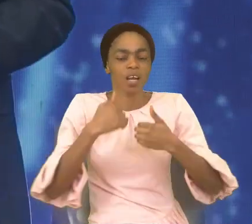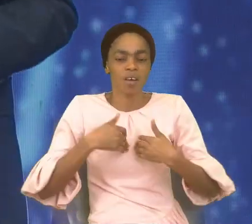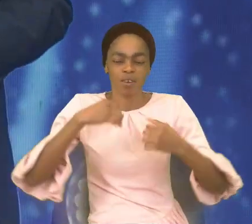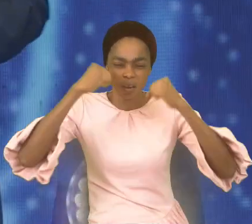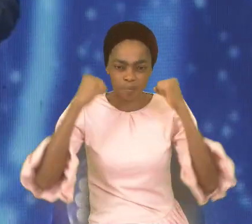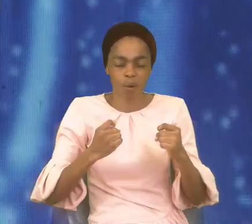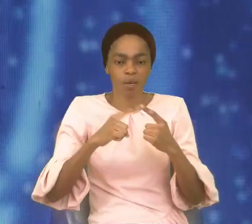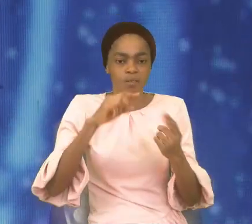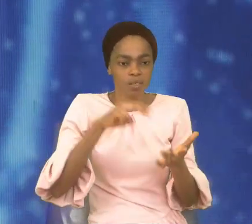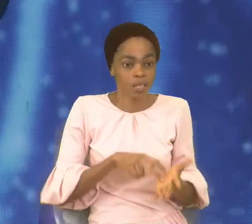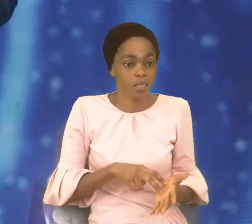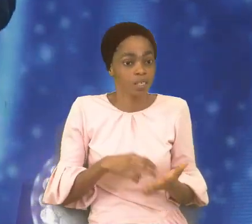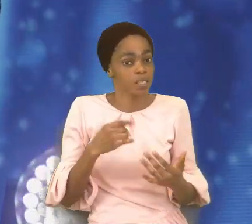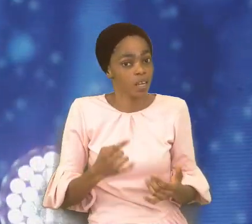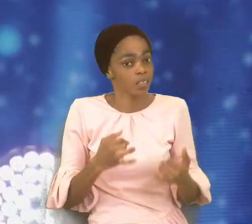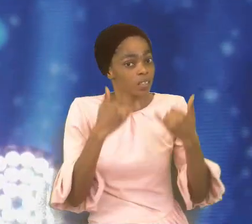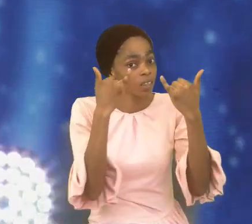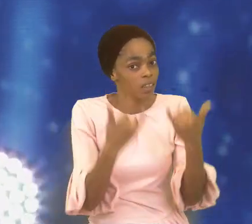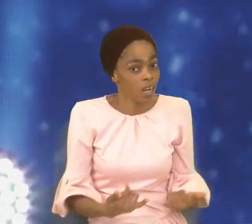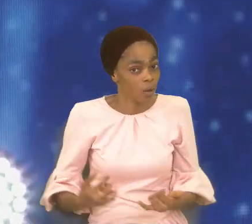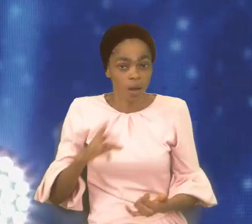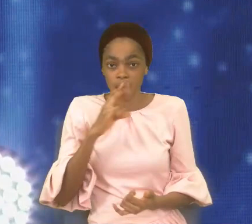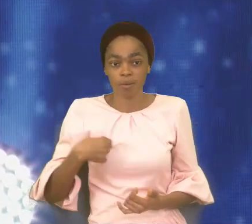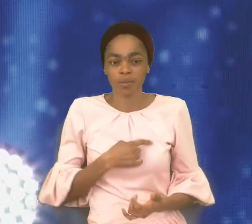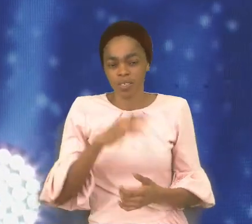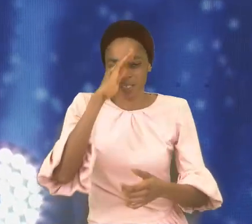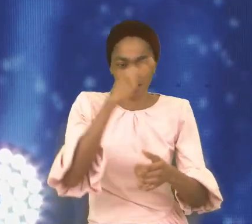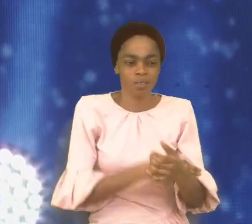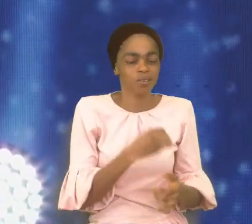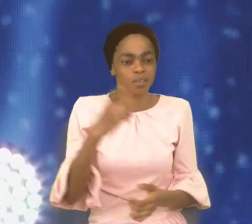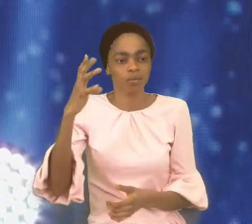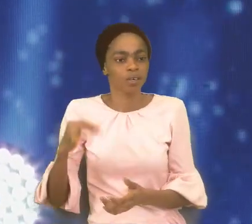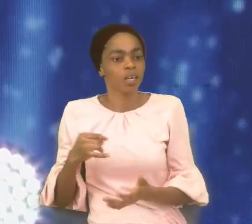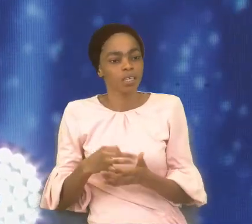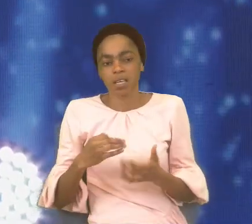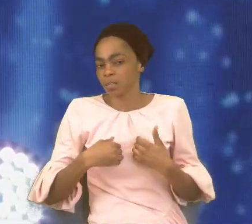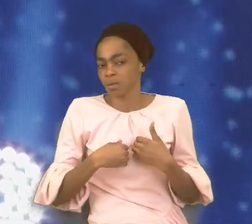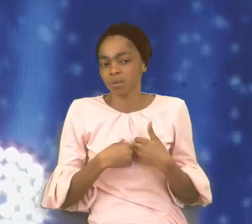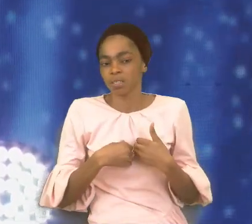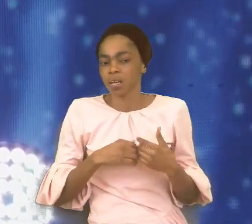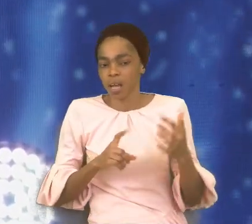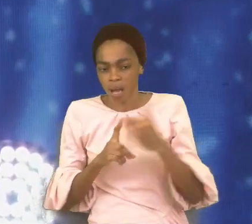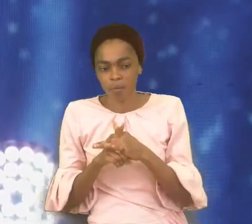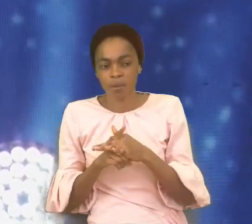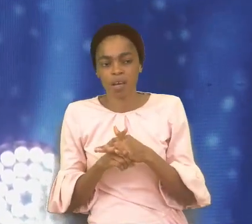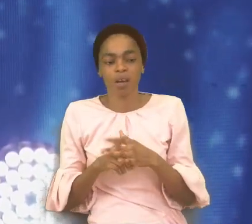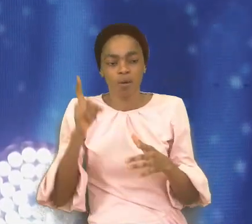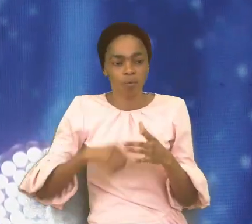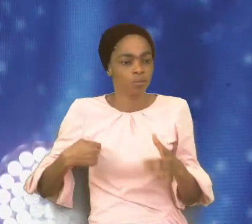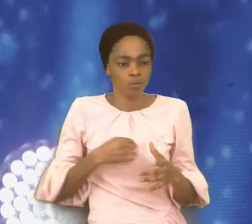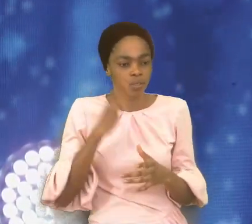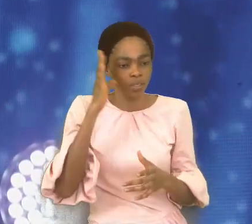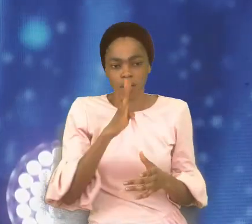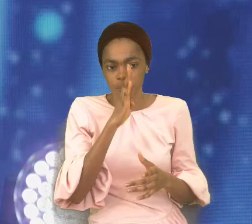it does not yet appear what we shall be, but we know that when he shall appear, we